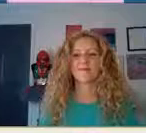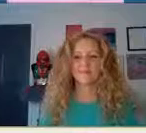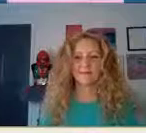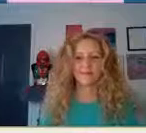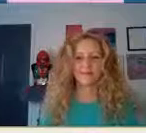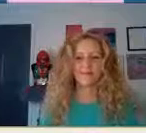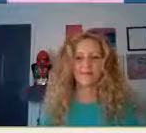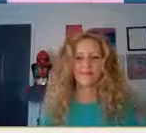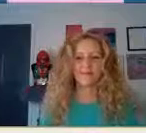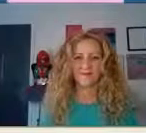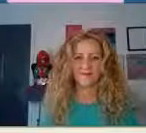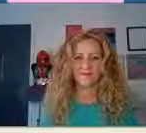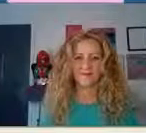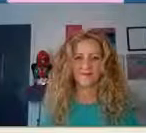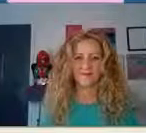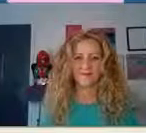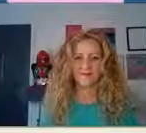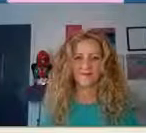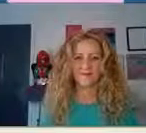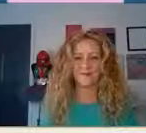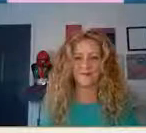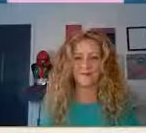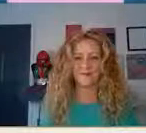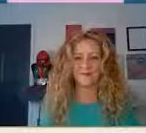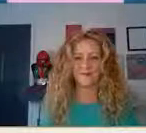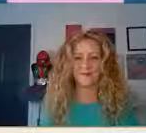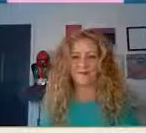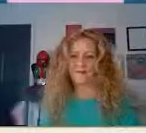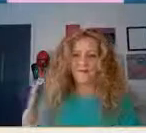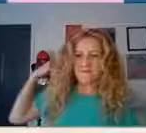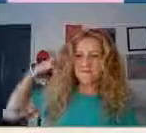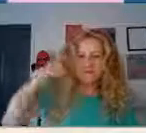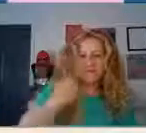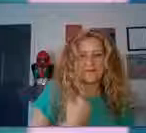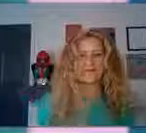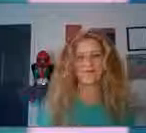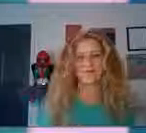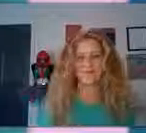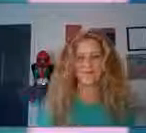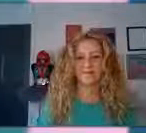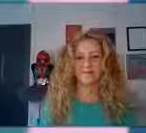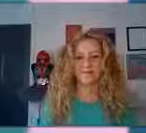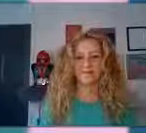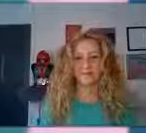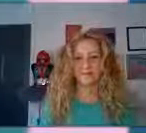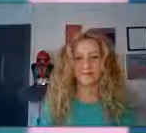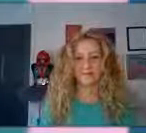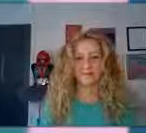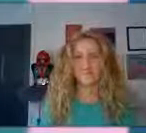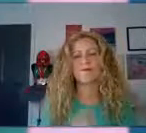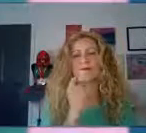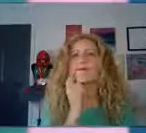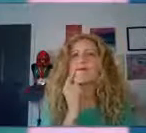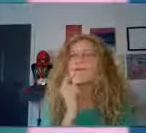Woohoo! That's great! Now, friends, pretend to put on your adventure bags! Now, where